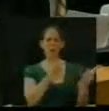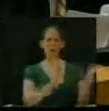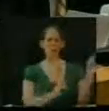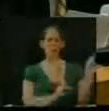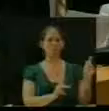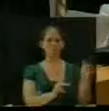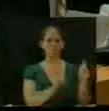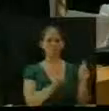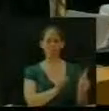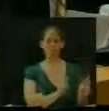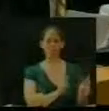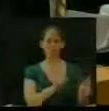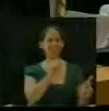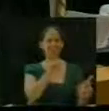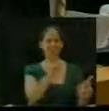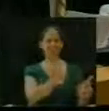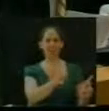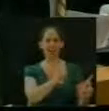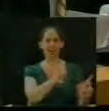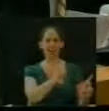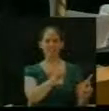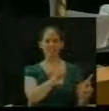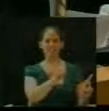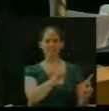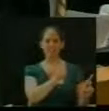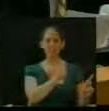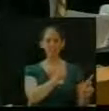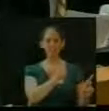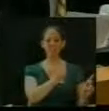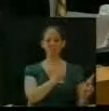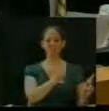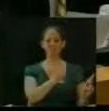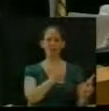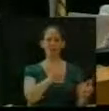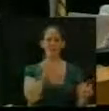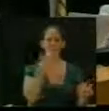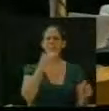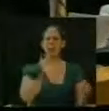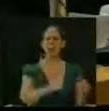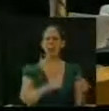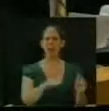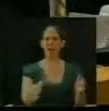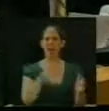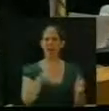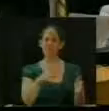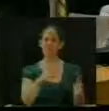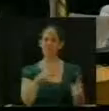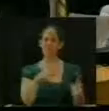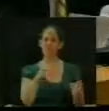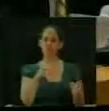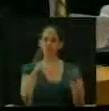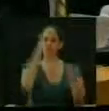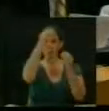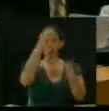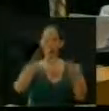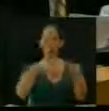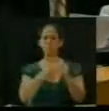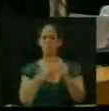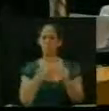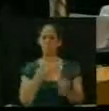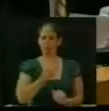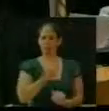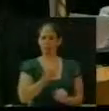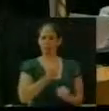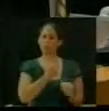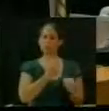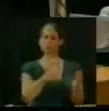that has not been slammed by the newspaper for one reason or another. And I have no fear